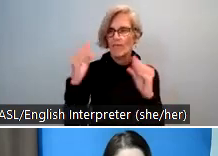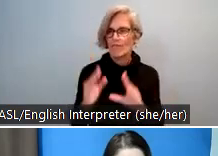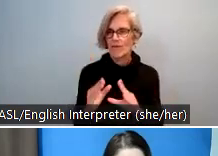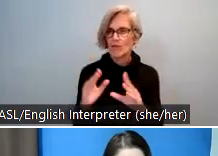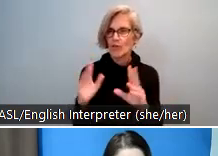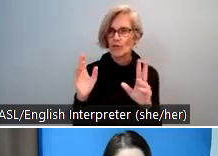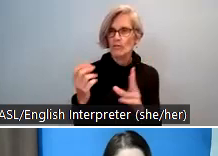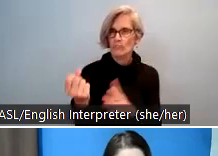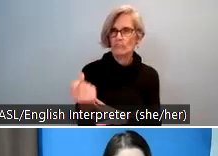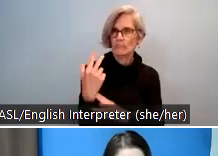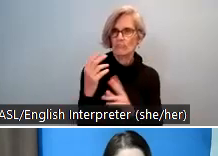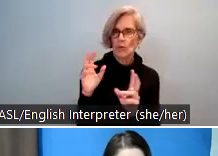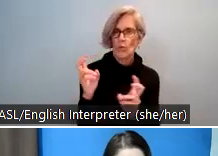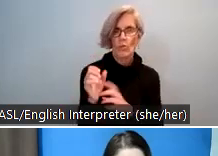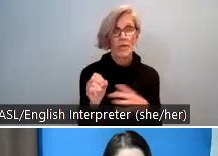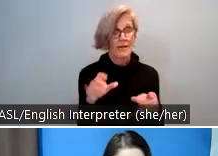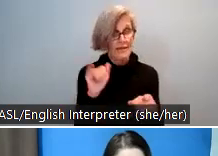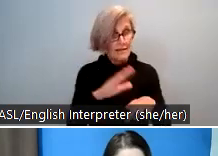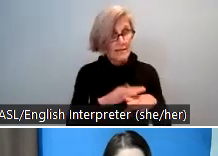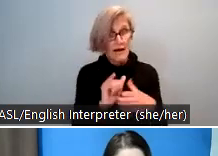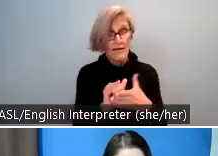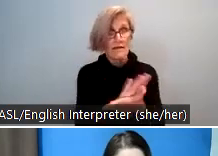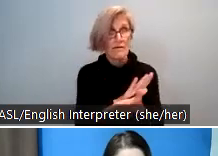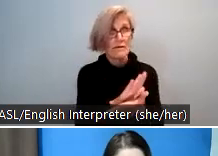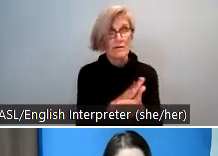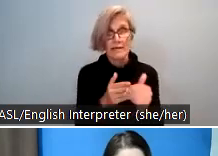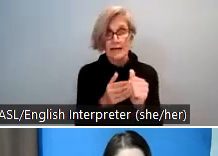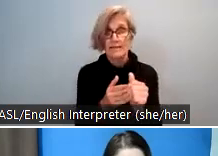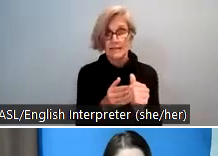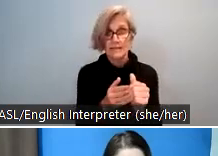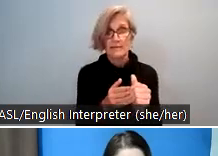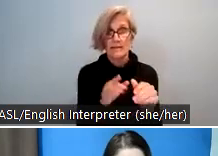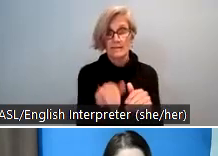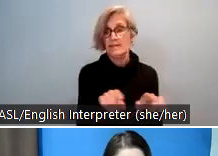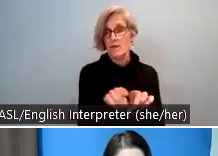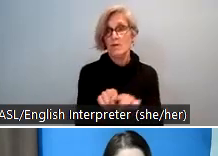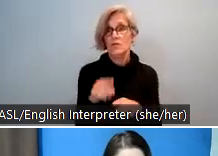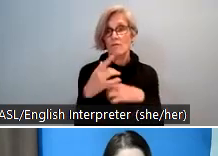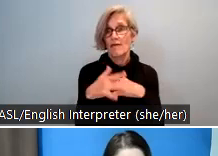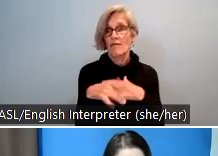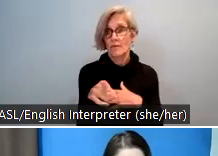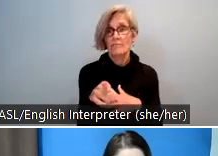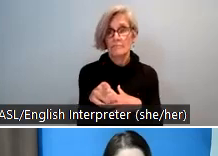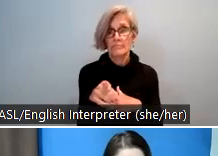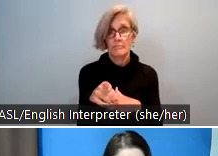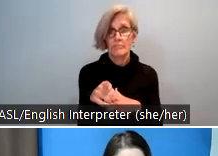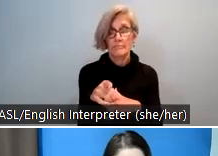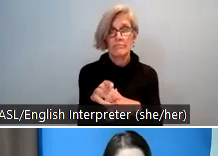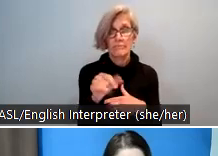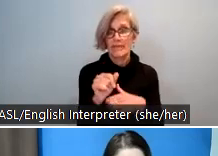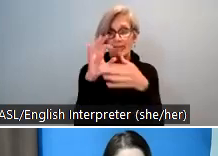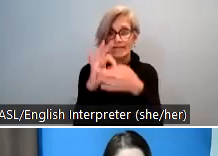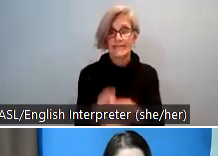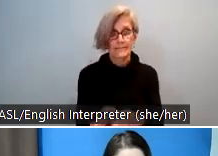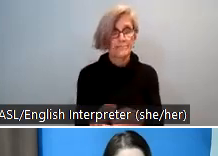documentation guidance, and that that document is also available on those list of links